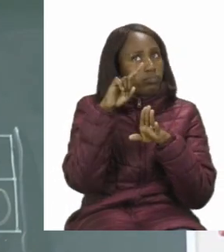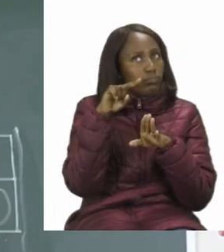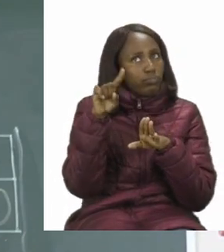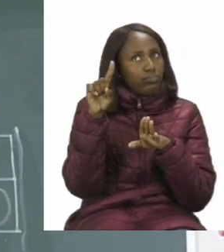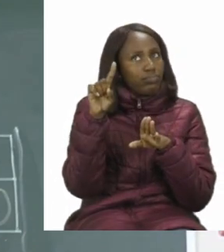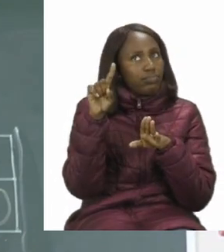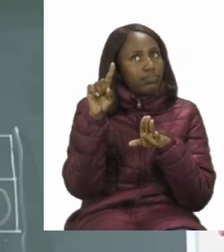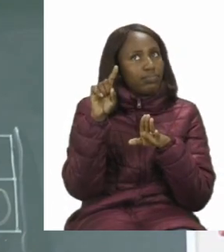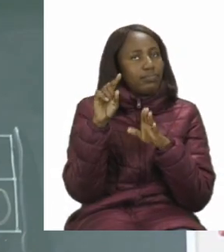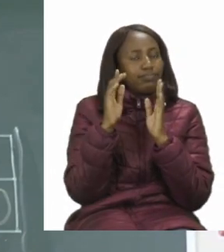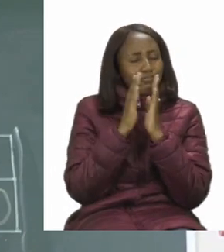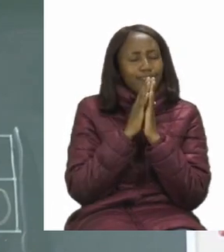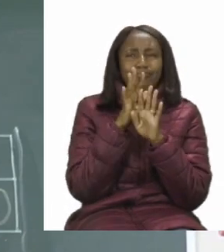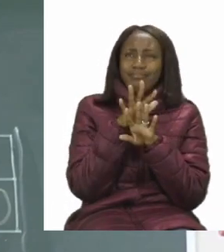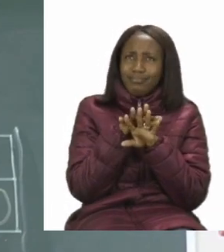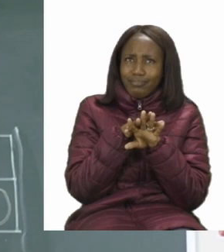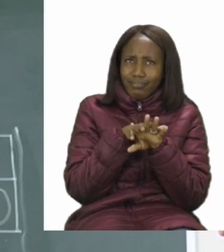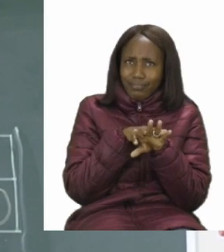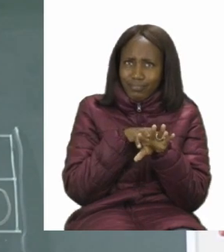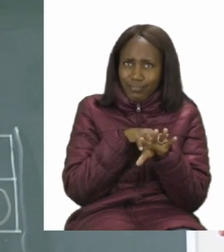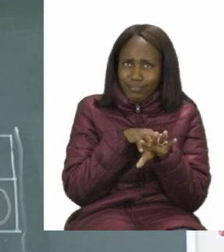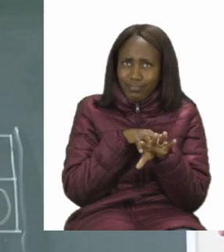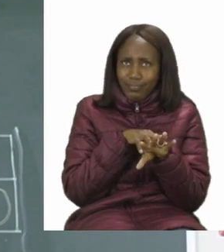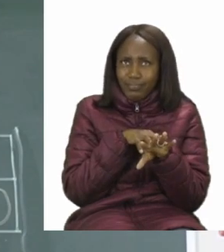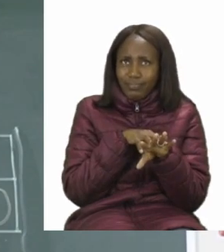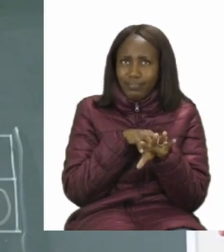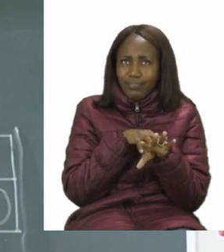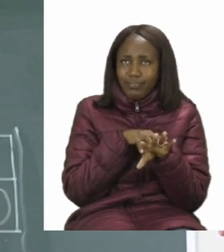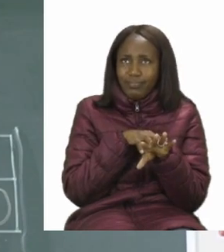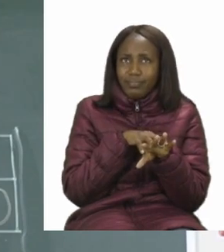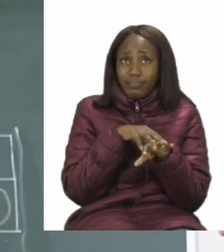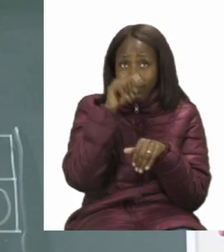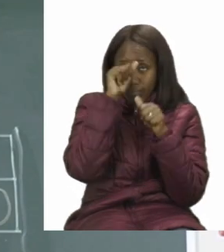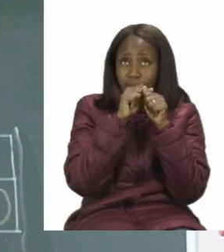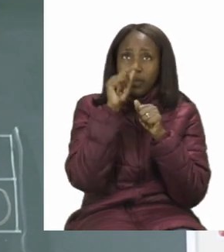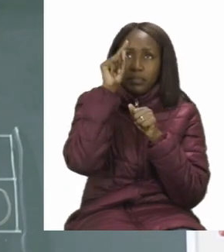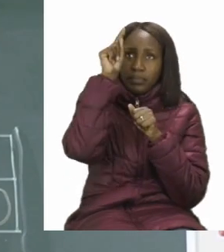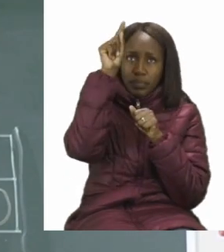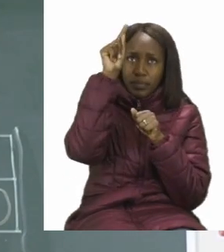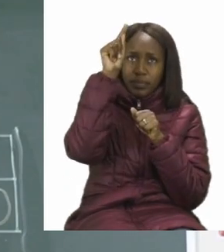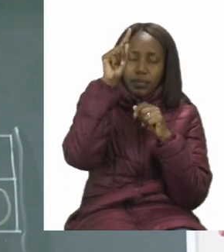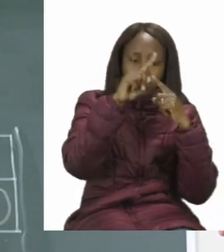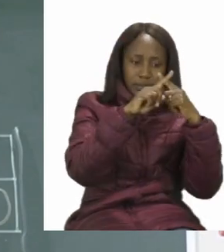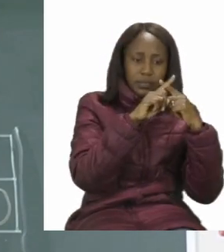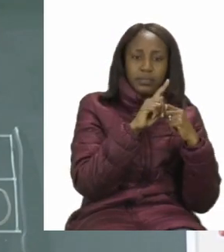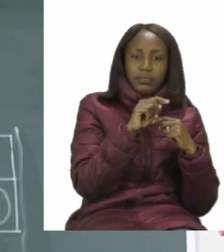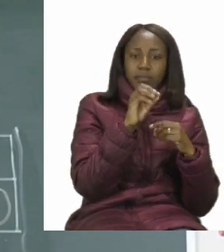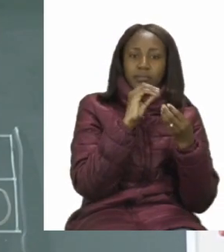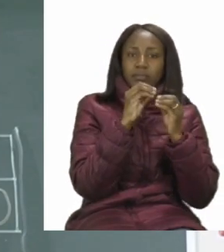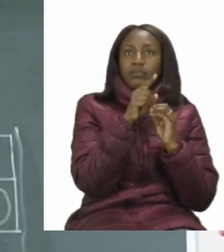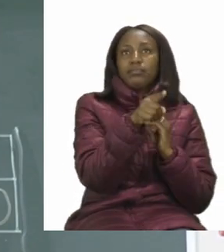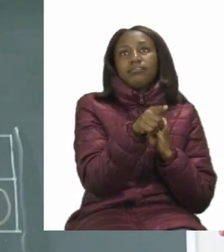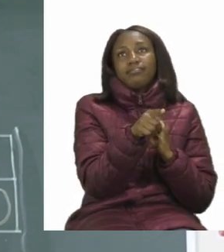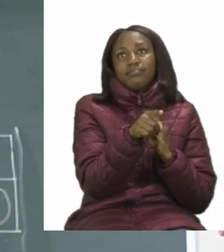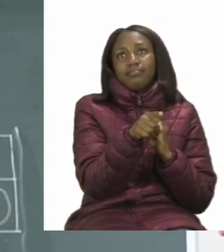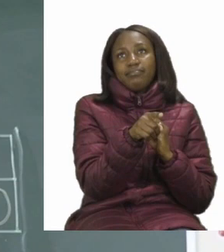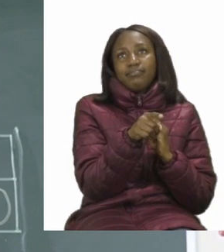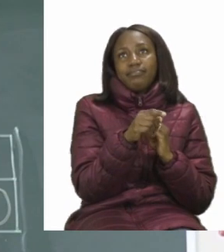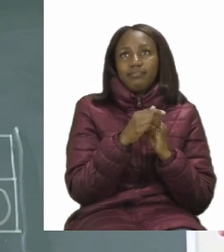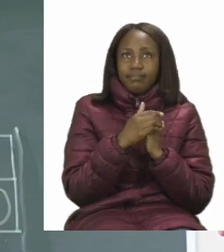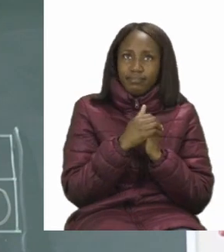So take your time. If you're going to lay it out, start with the top number, then you say times, and then whatever number's at the